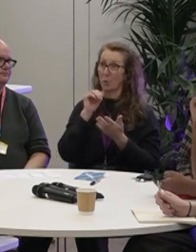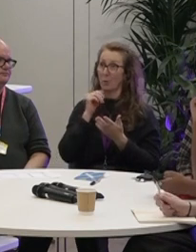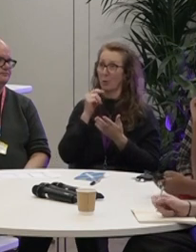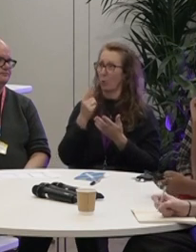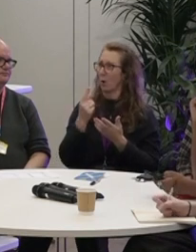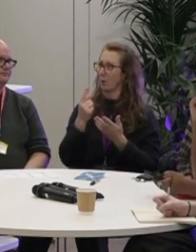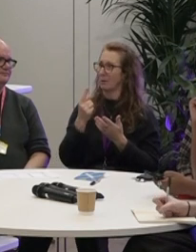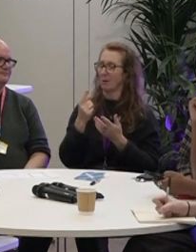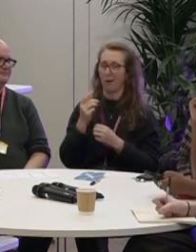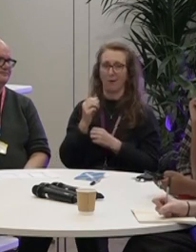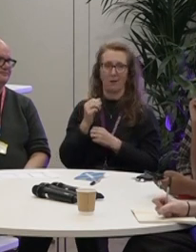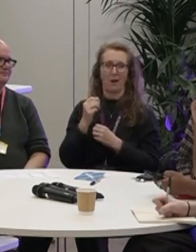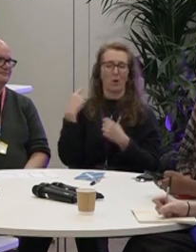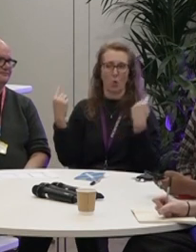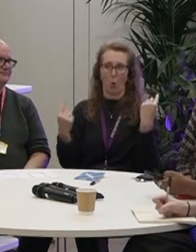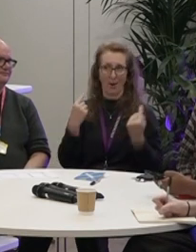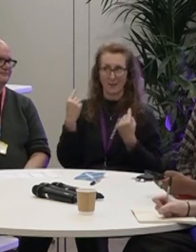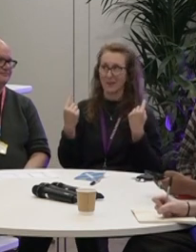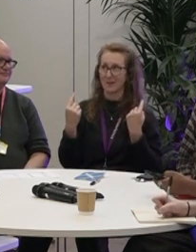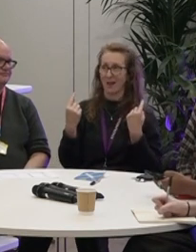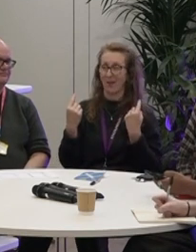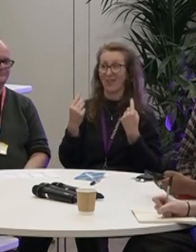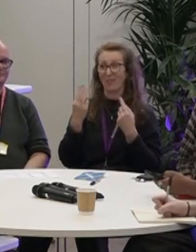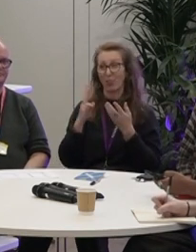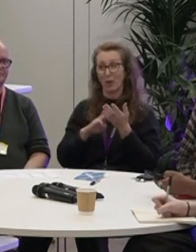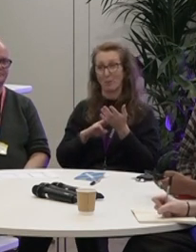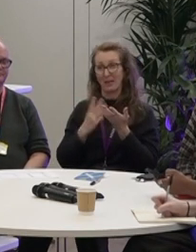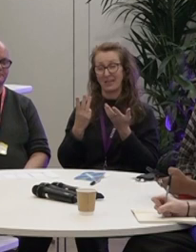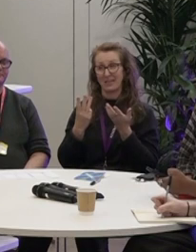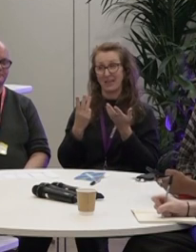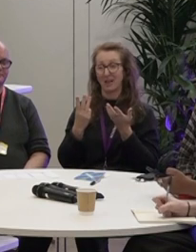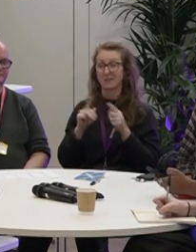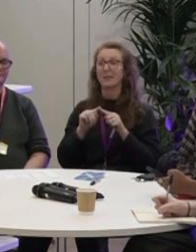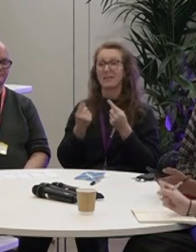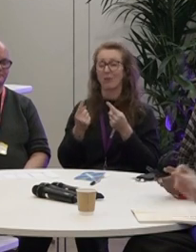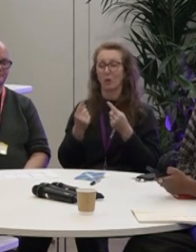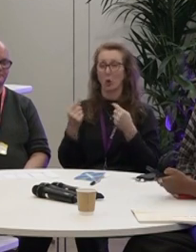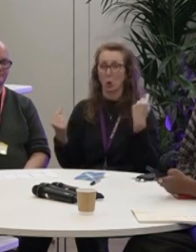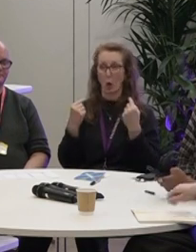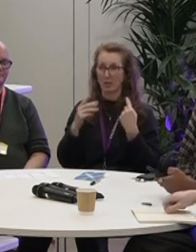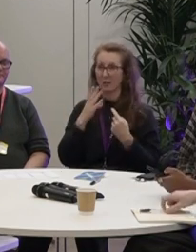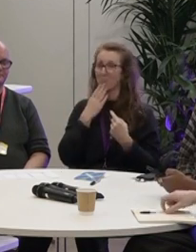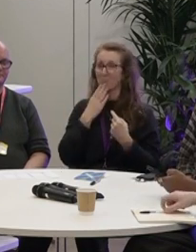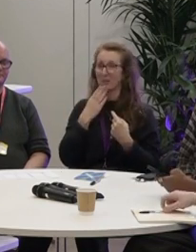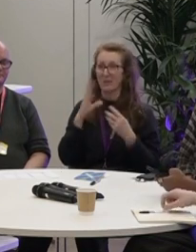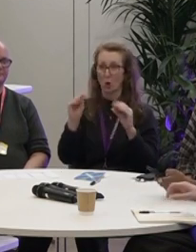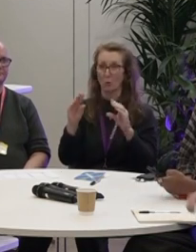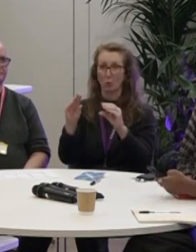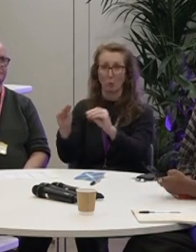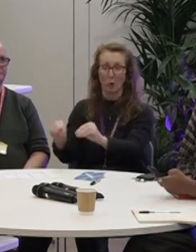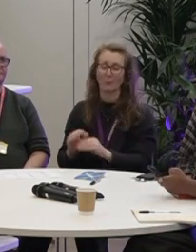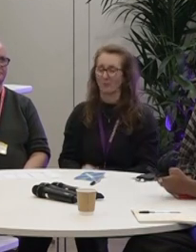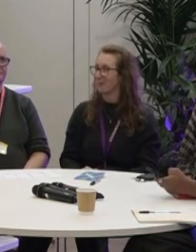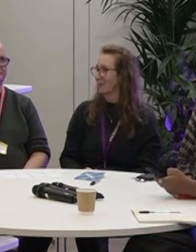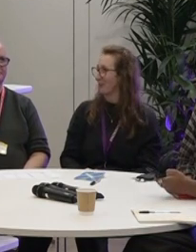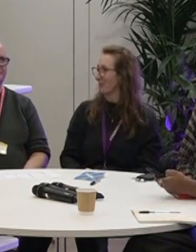honk. And after 3 minutes, there is a less loving honk. And it is literally, please stop and sit down.